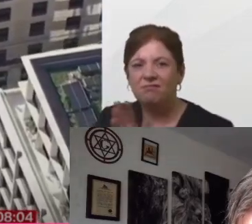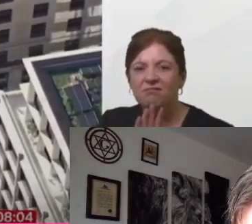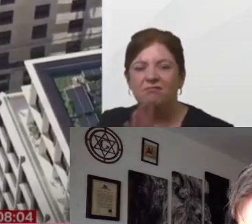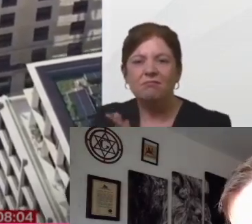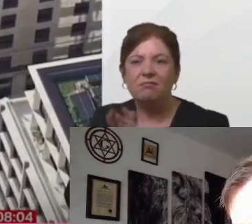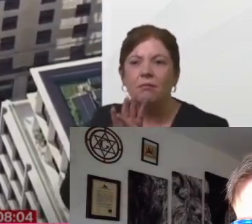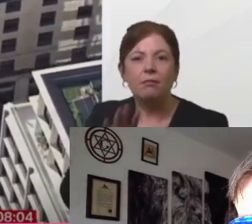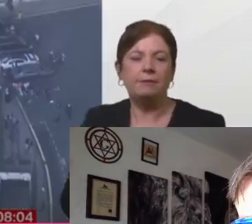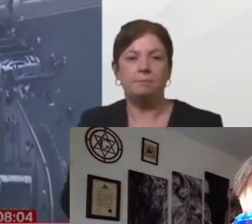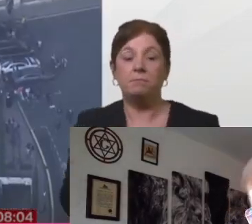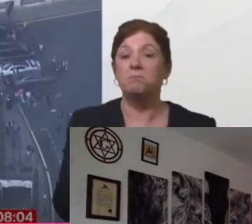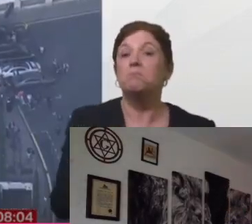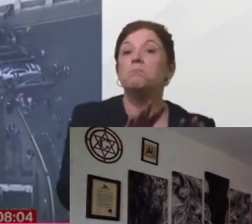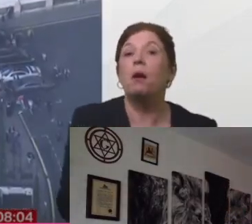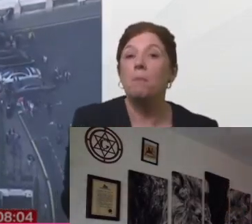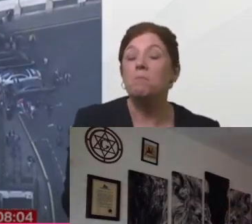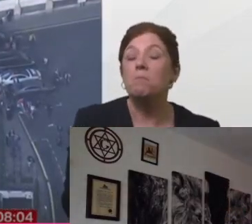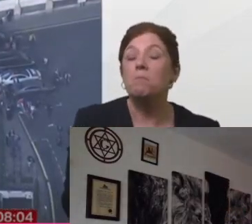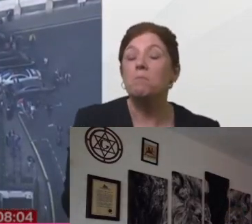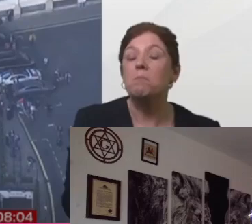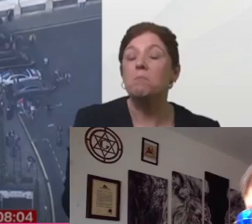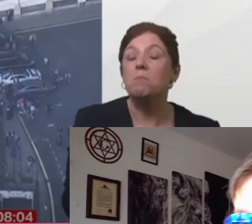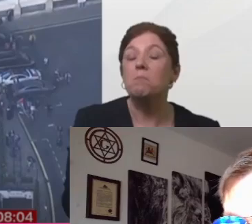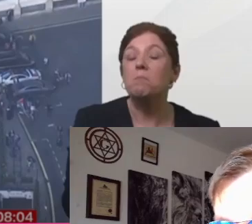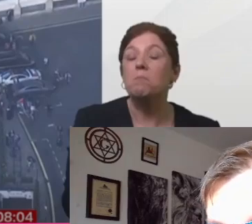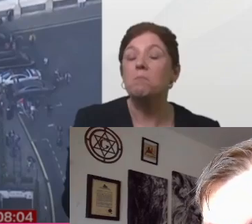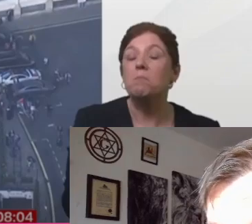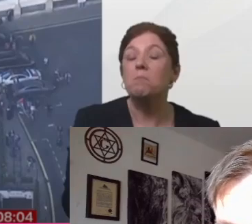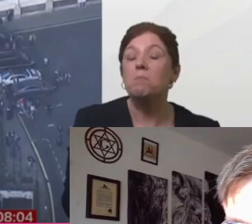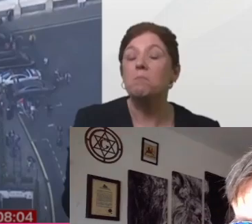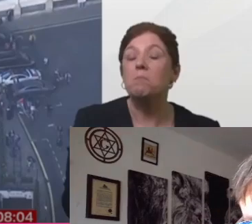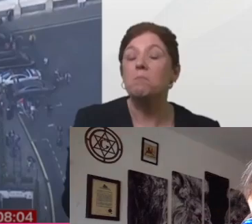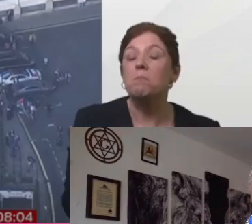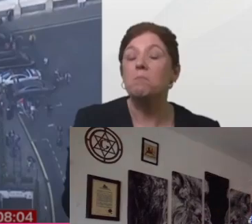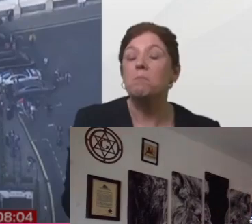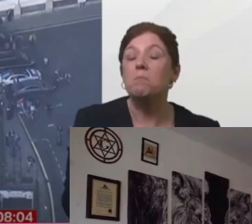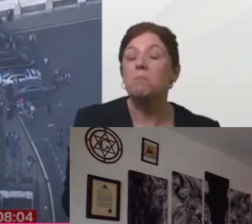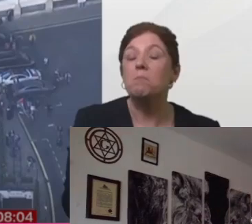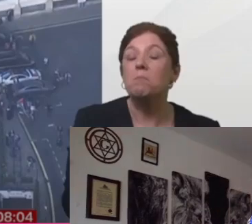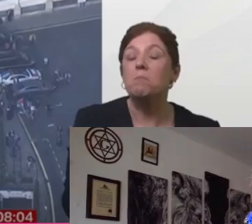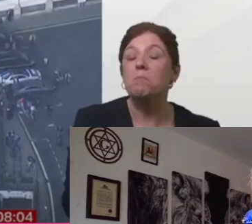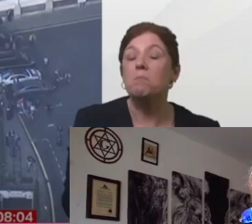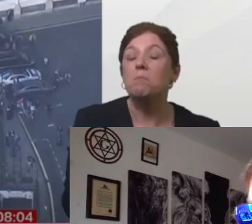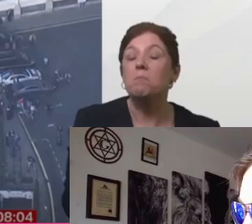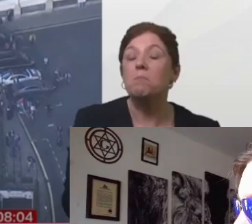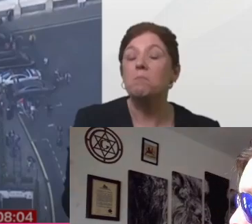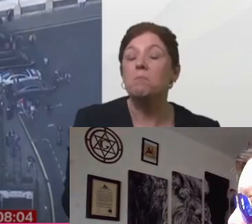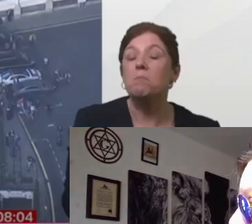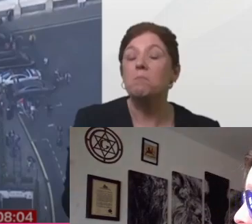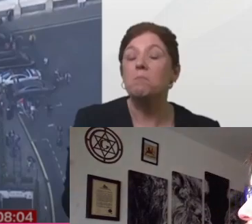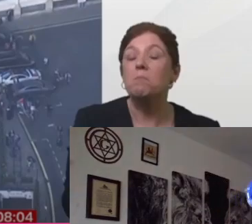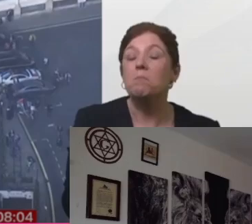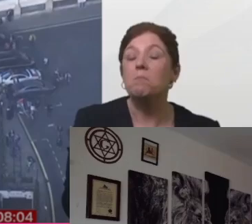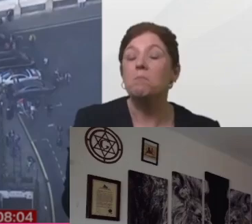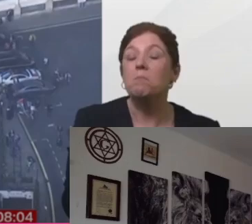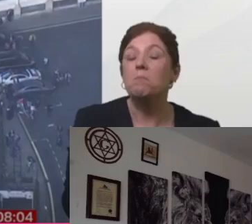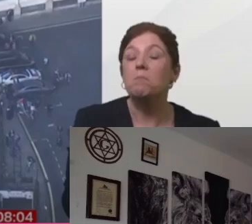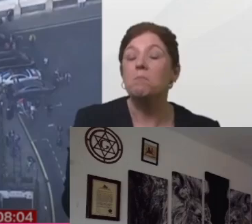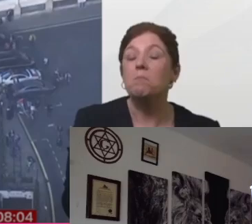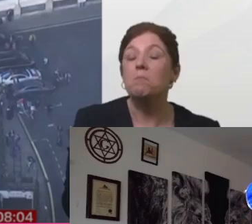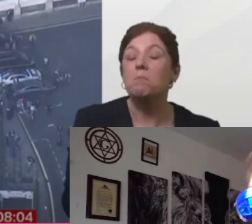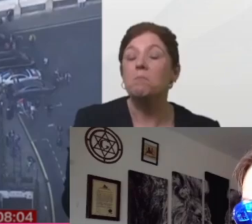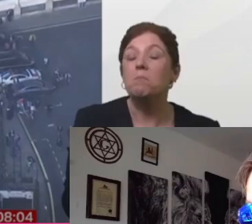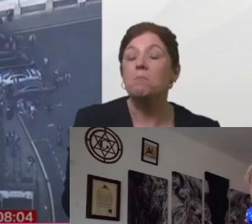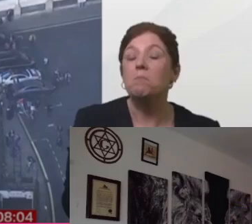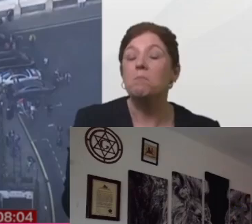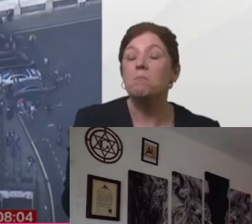denied official meetings and funding. So wonder if I'll get arrested for being an extremist standing there with a shoebox. You want to vote in